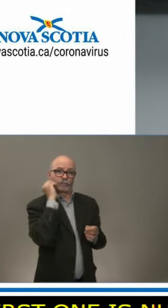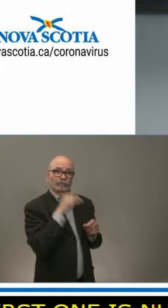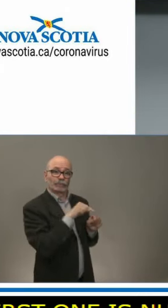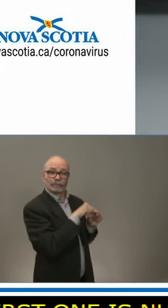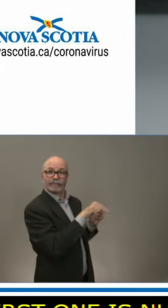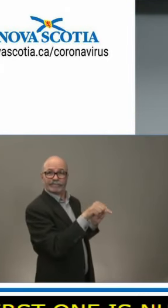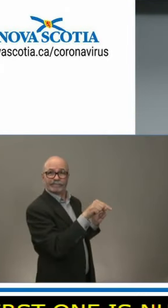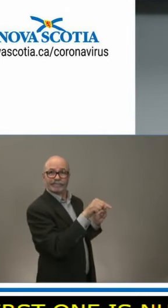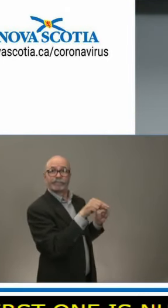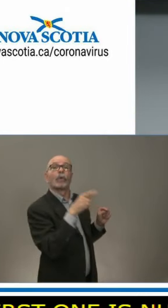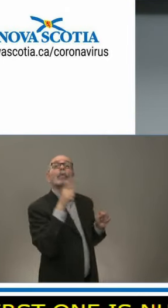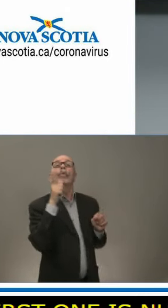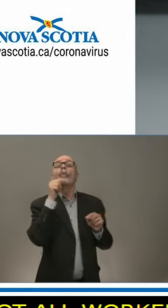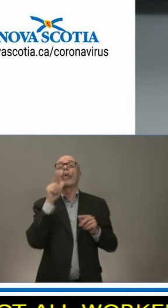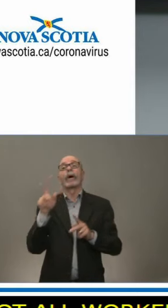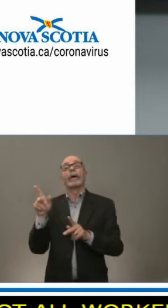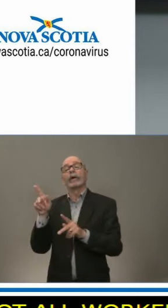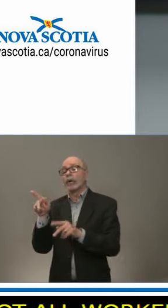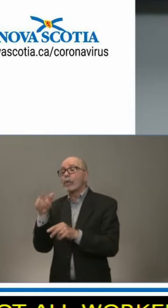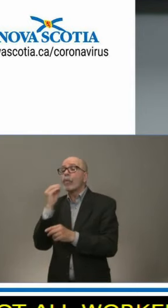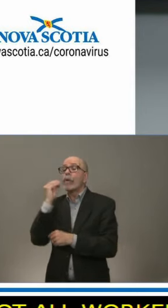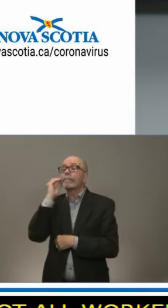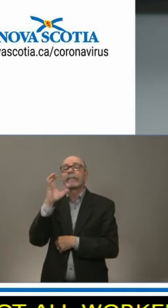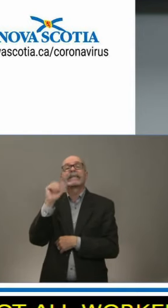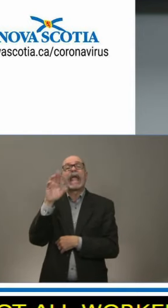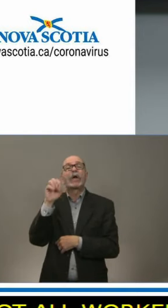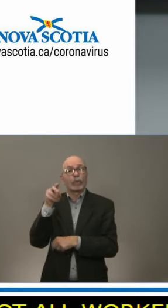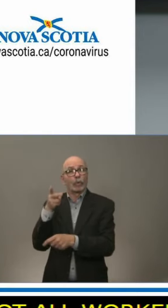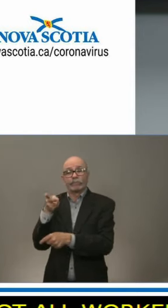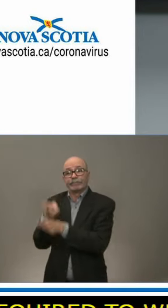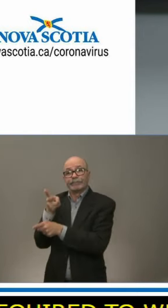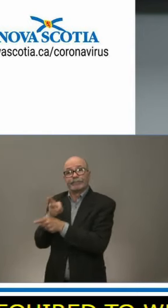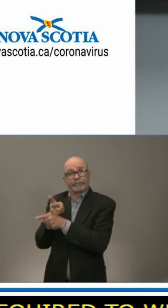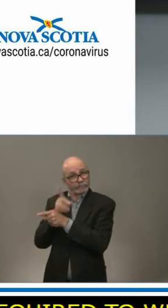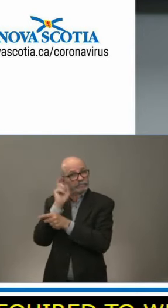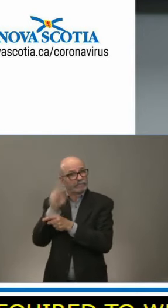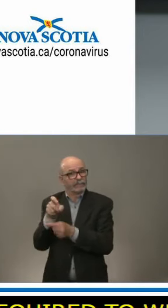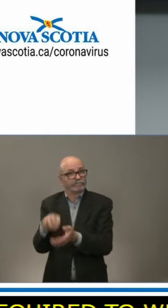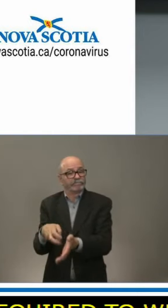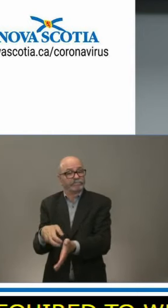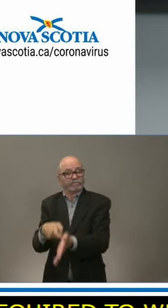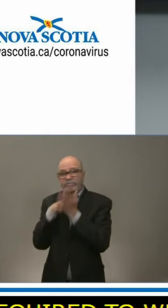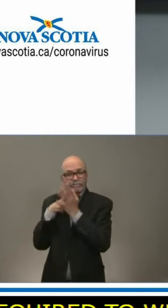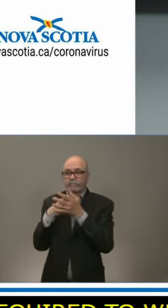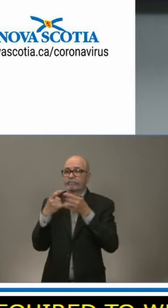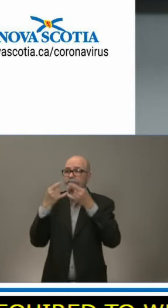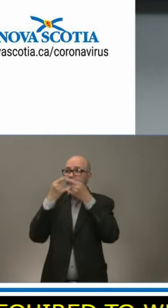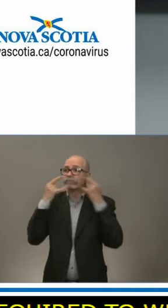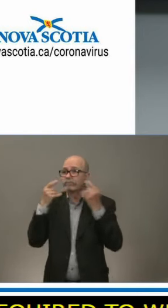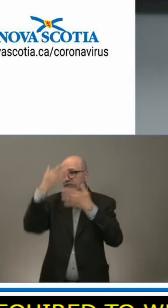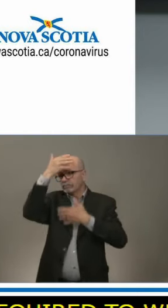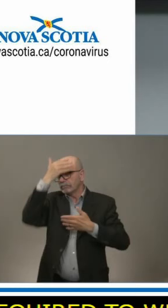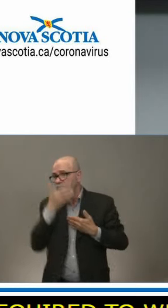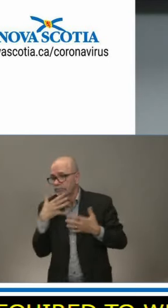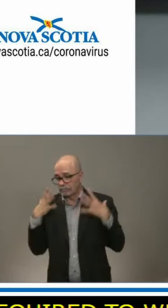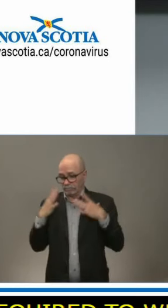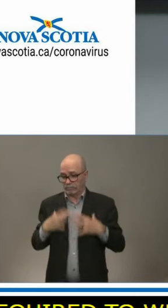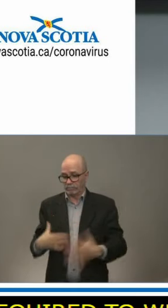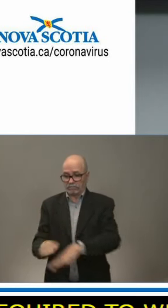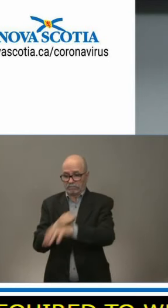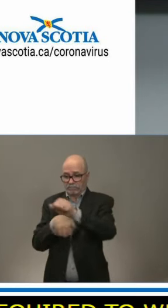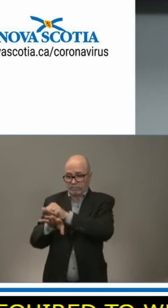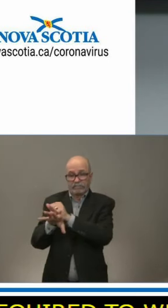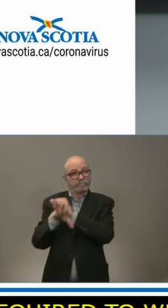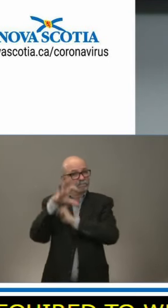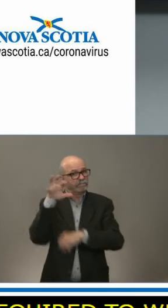So that is an issue we're looking at. I know the IWK and the NSHA have announced today that their frontline workers should be wearing